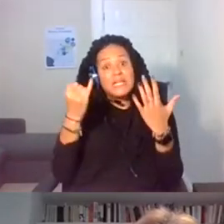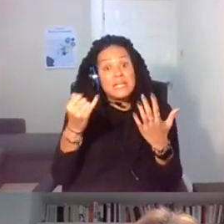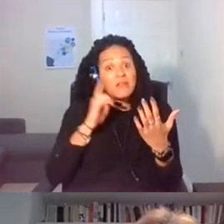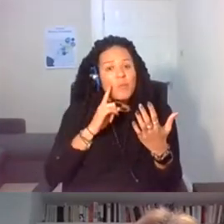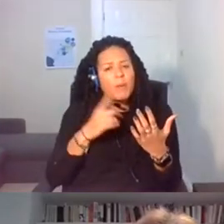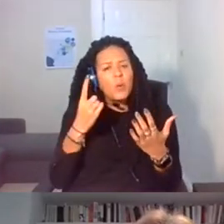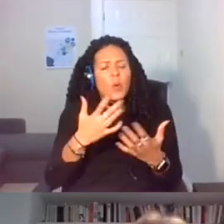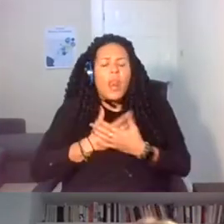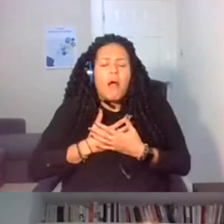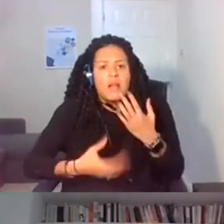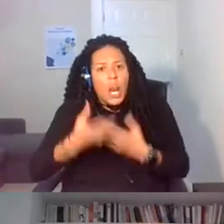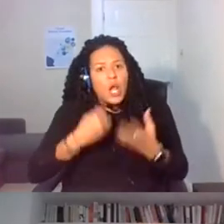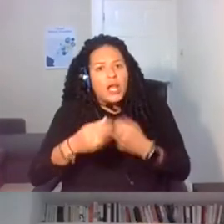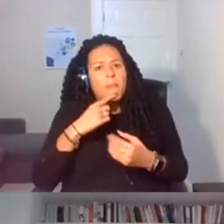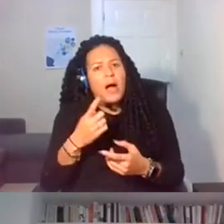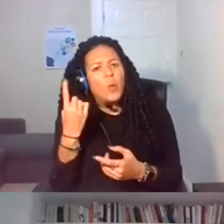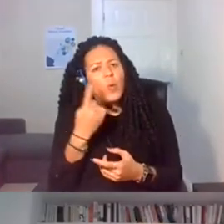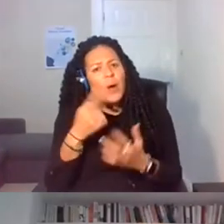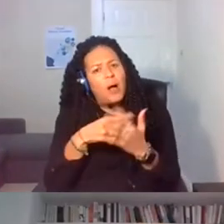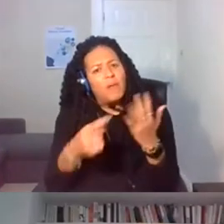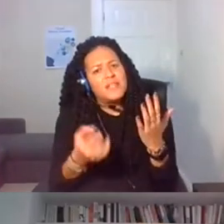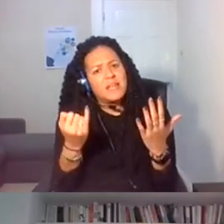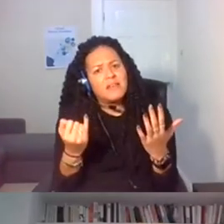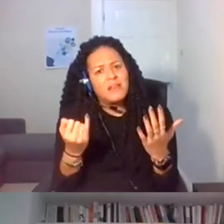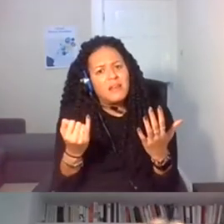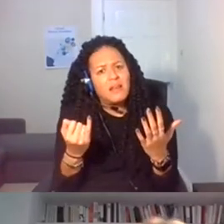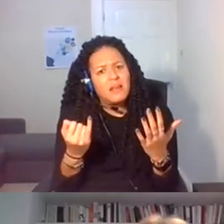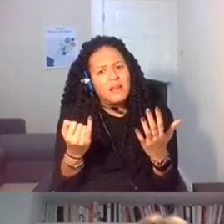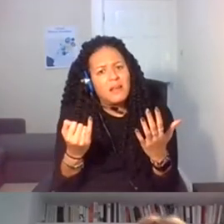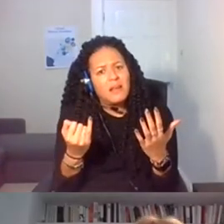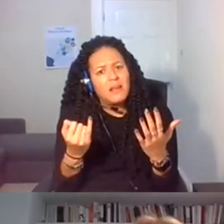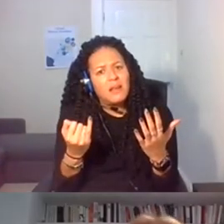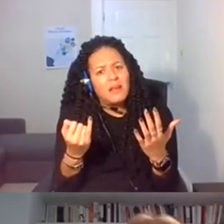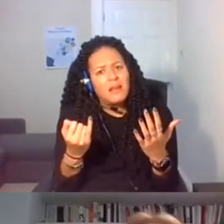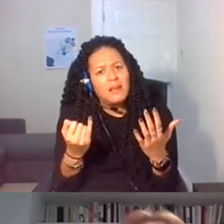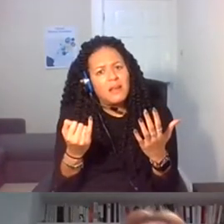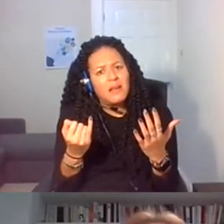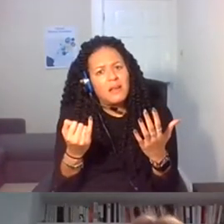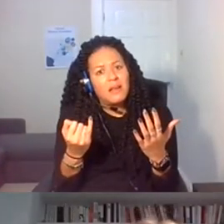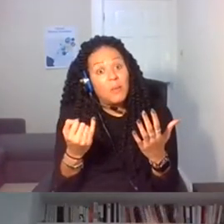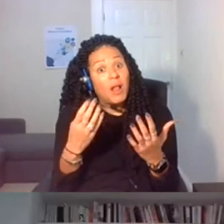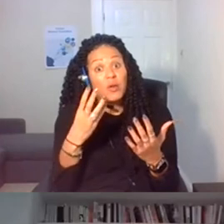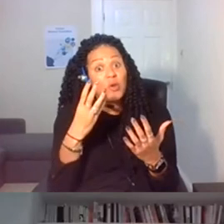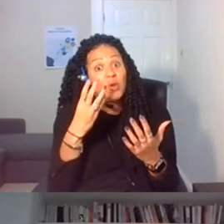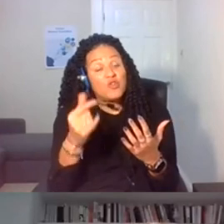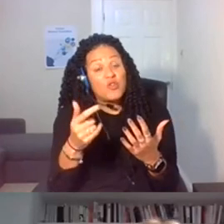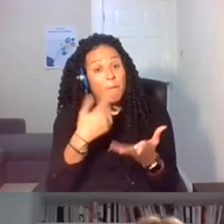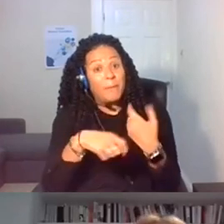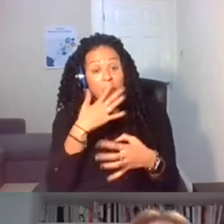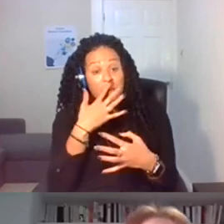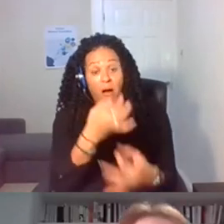from the sounding sessions. Oh, there were some of them I got absolutely, absolutely fascinated